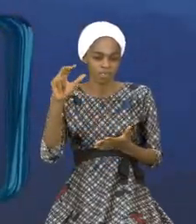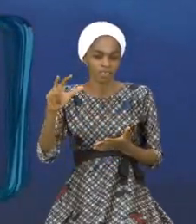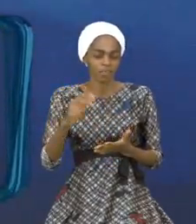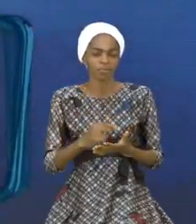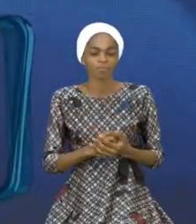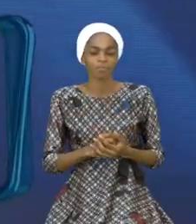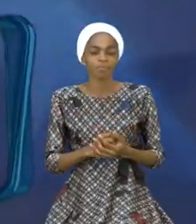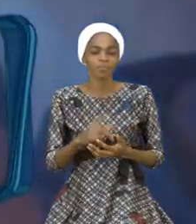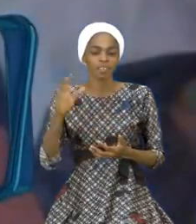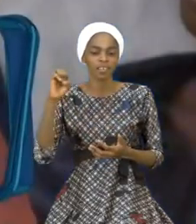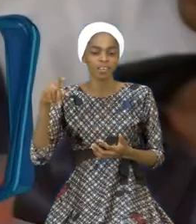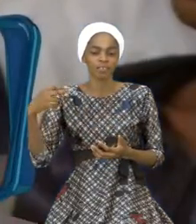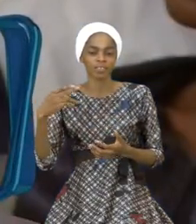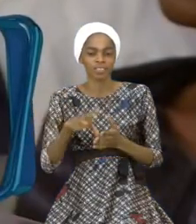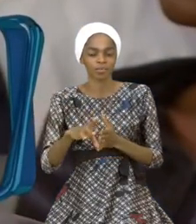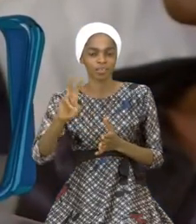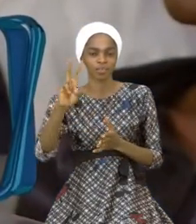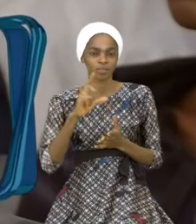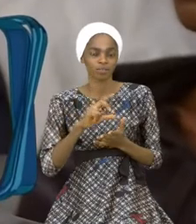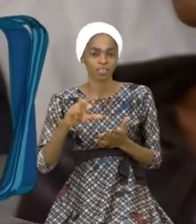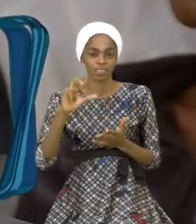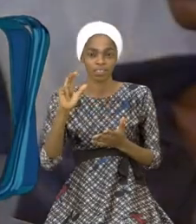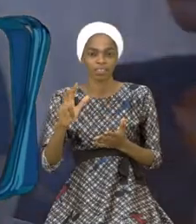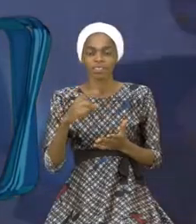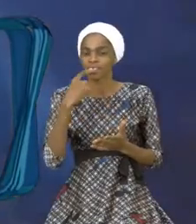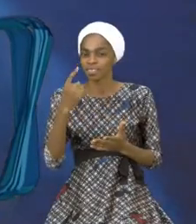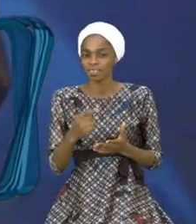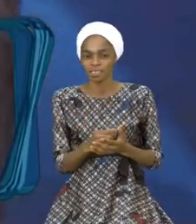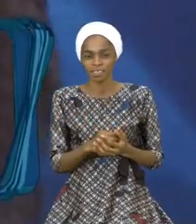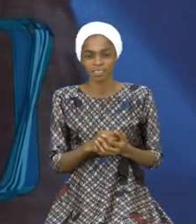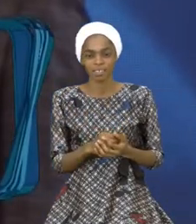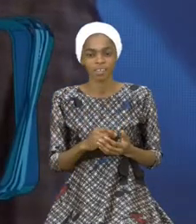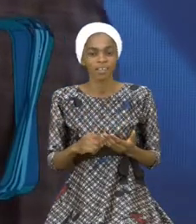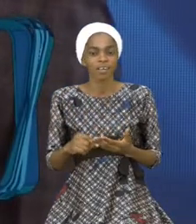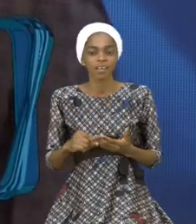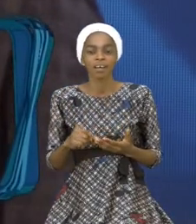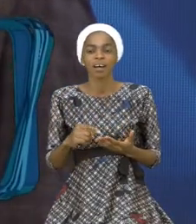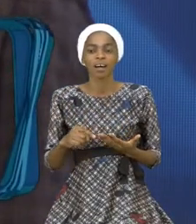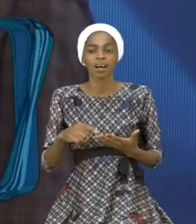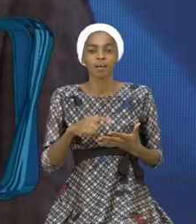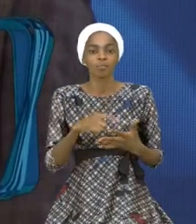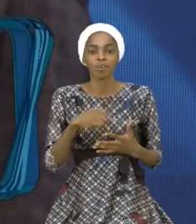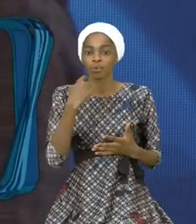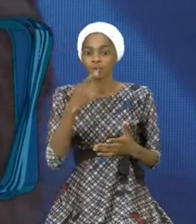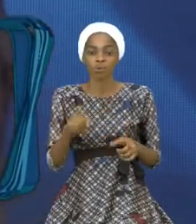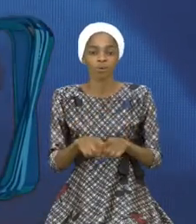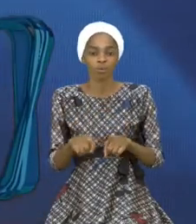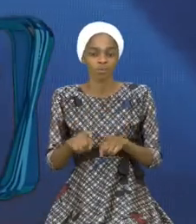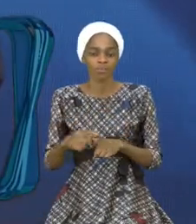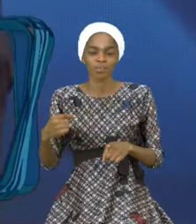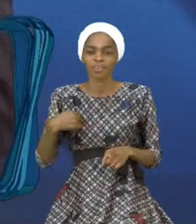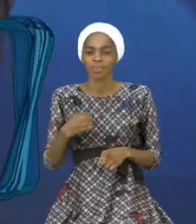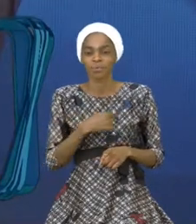Ephesians chapter 2, reading from verse 3, it says, among whom also we